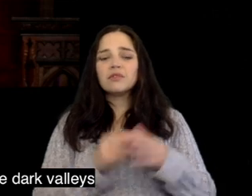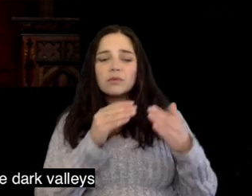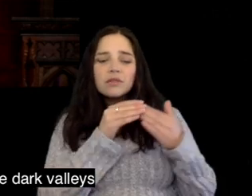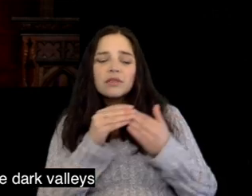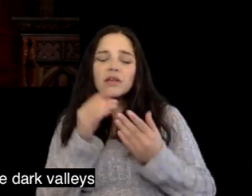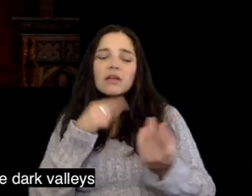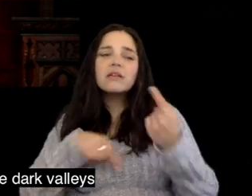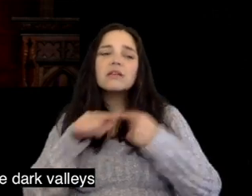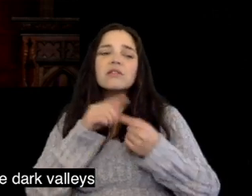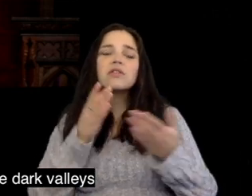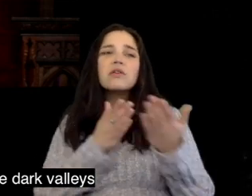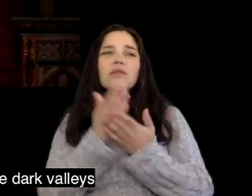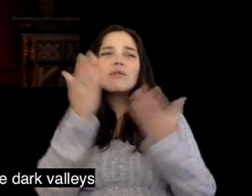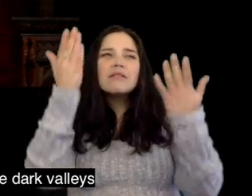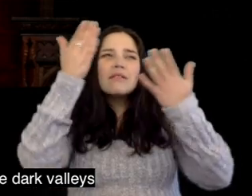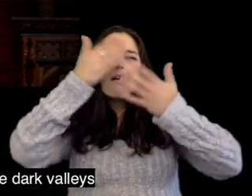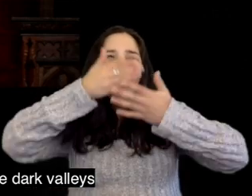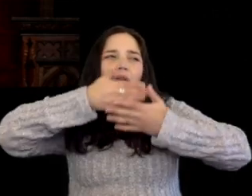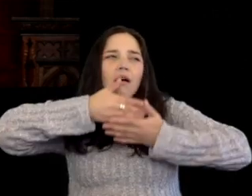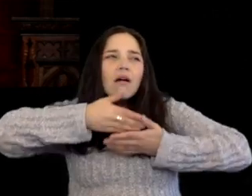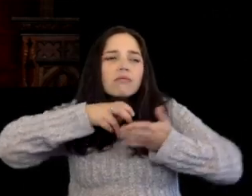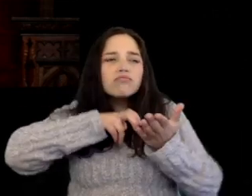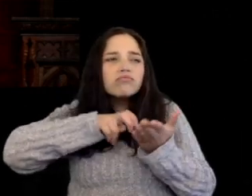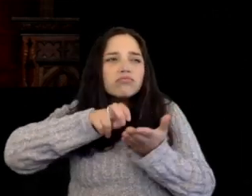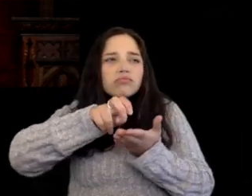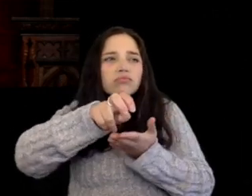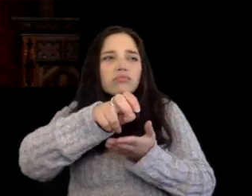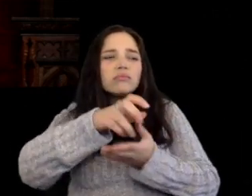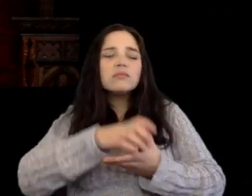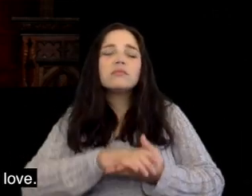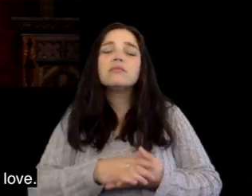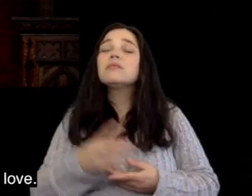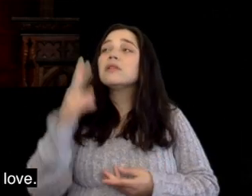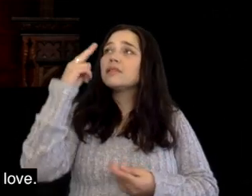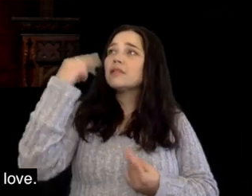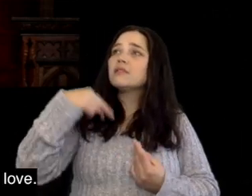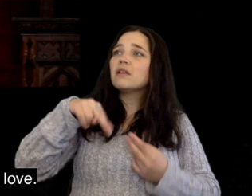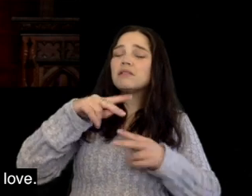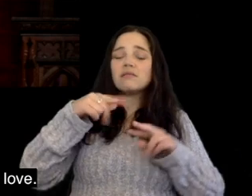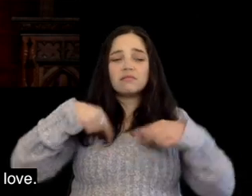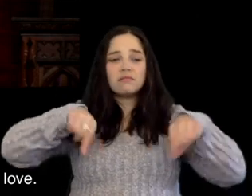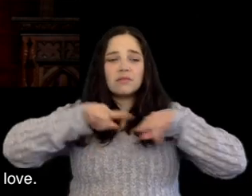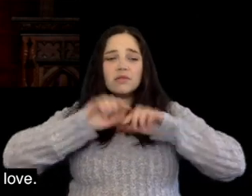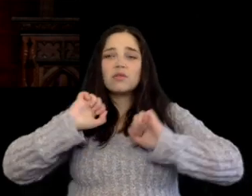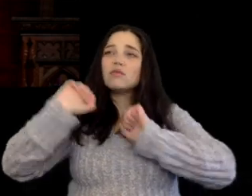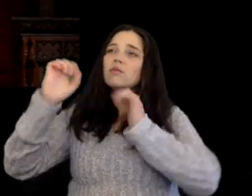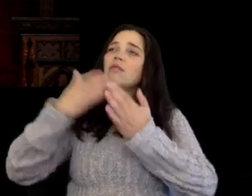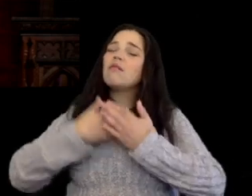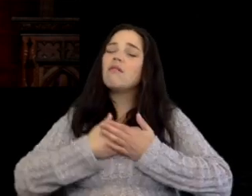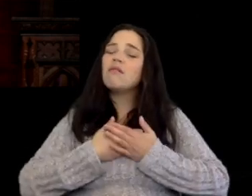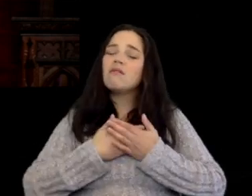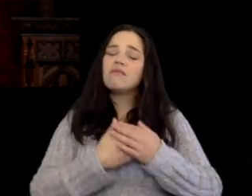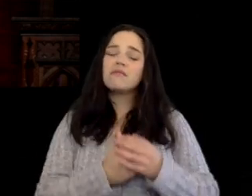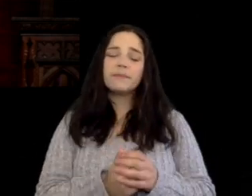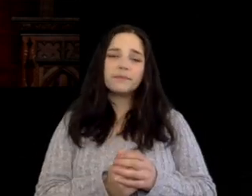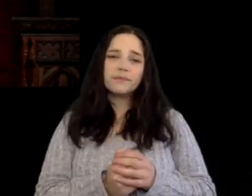You who guides us through the dark valleys and sees us into your love.